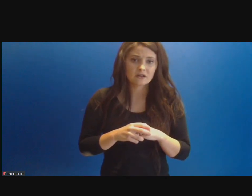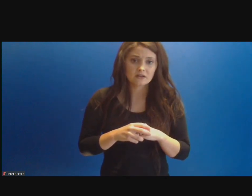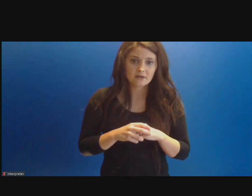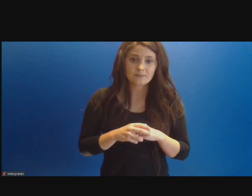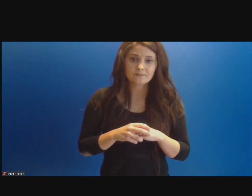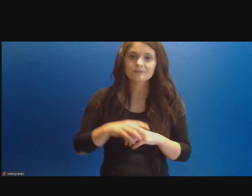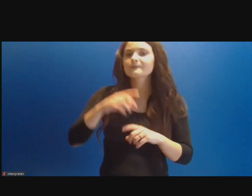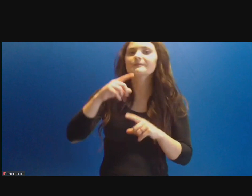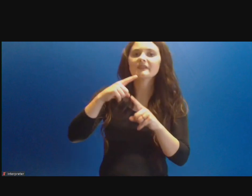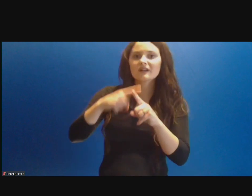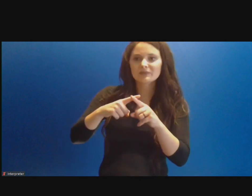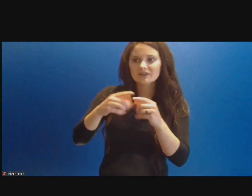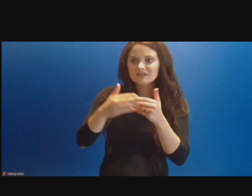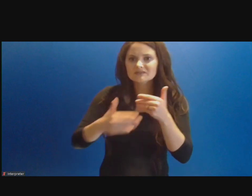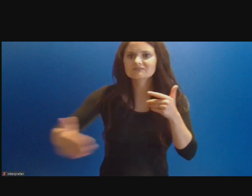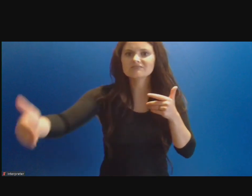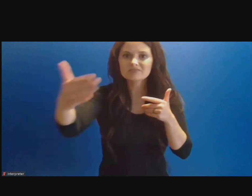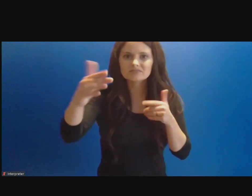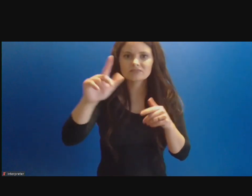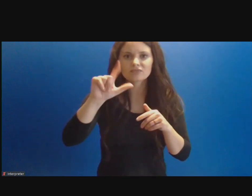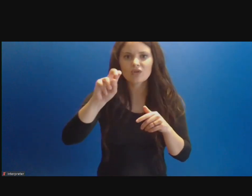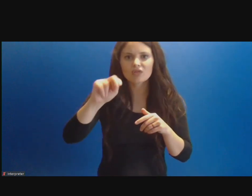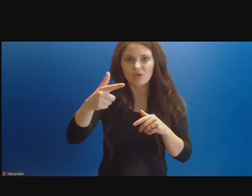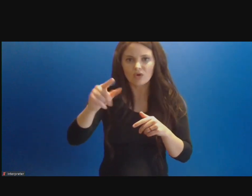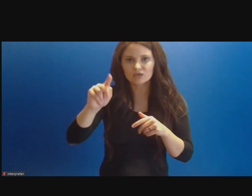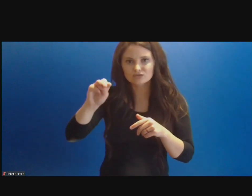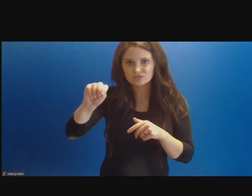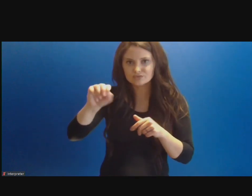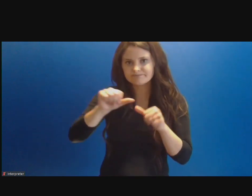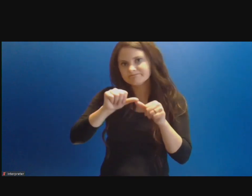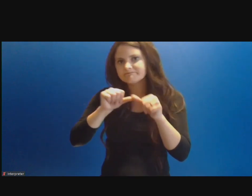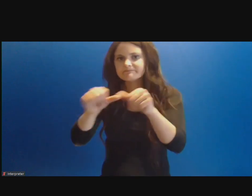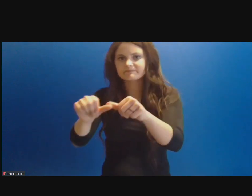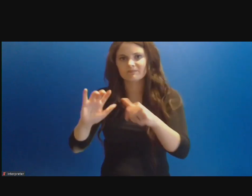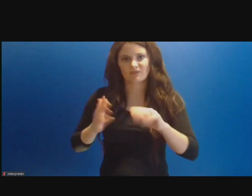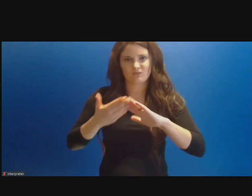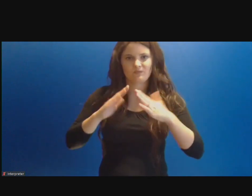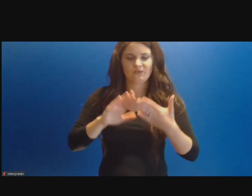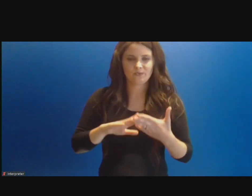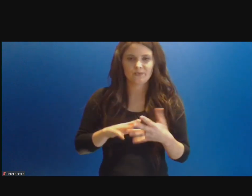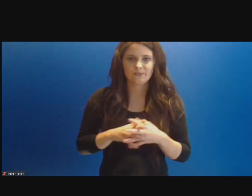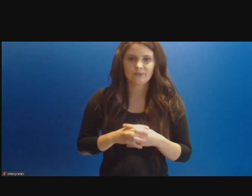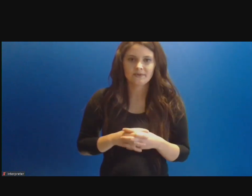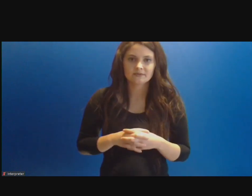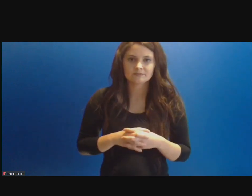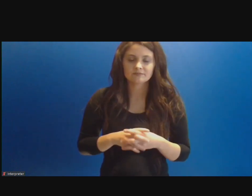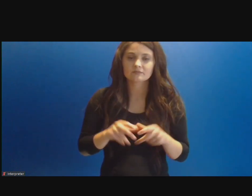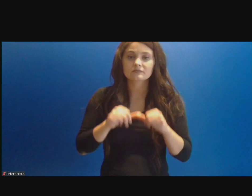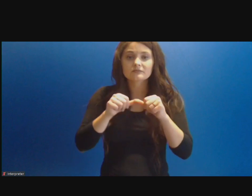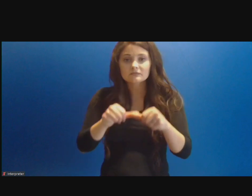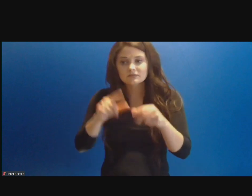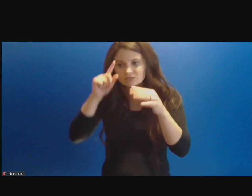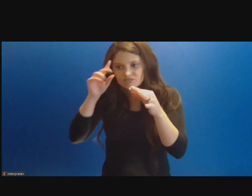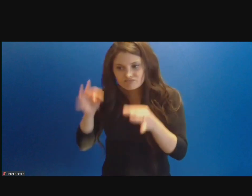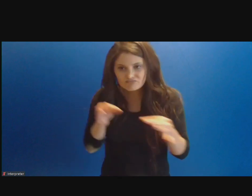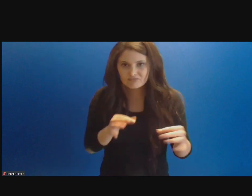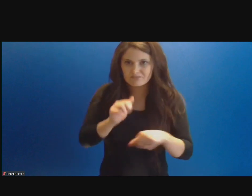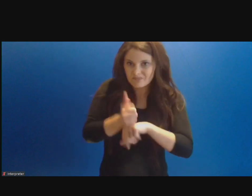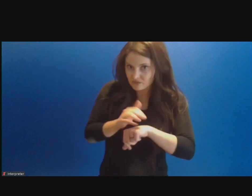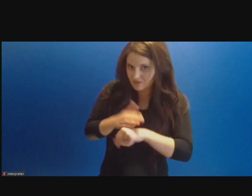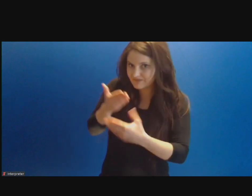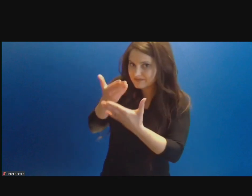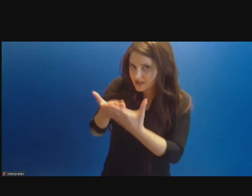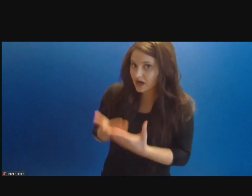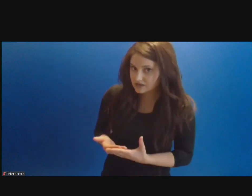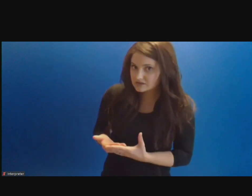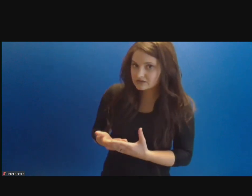the long-term viability of our community. We'll continue to make decisions that are fact-based,